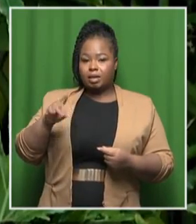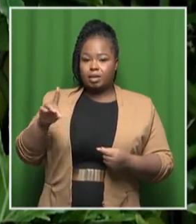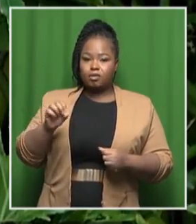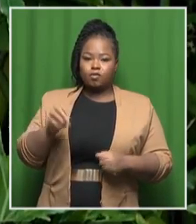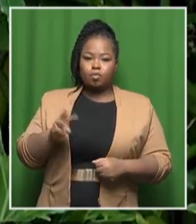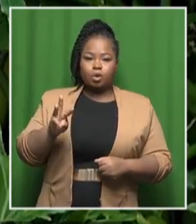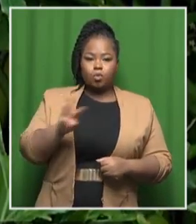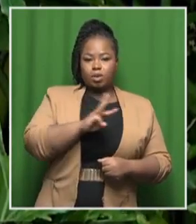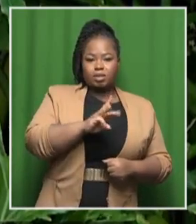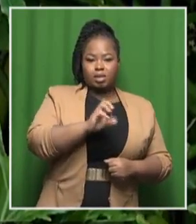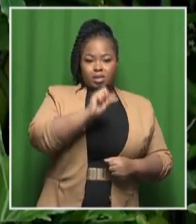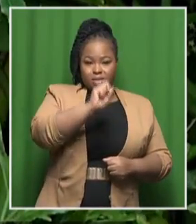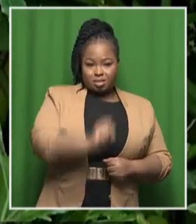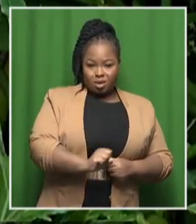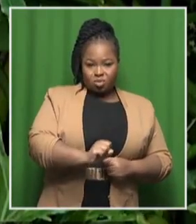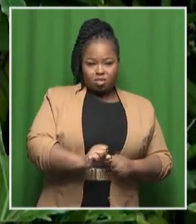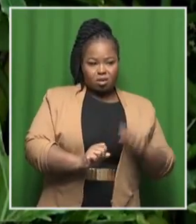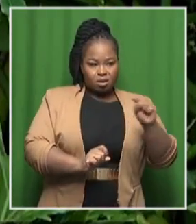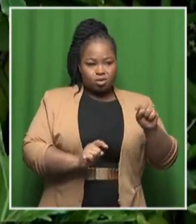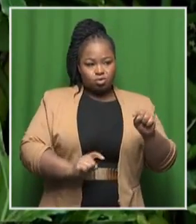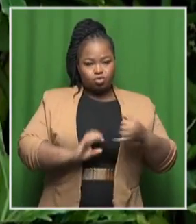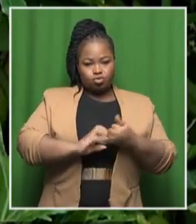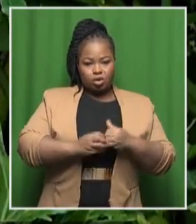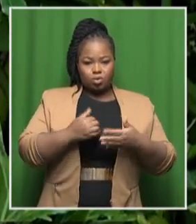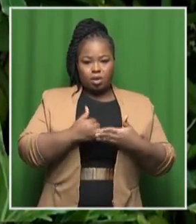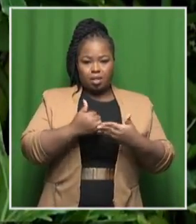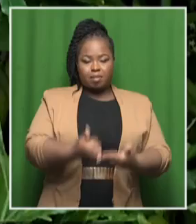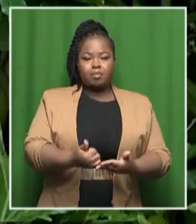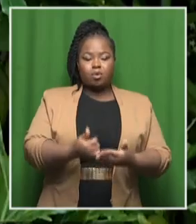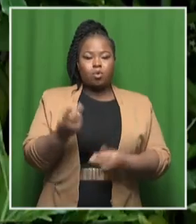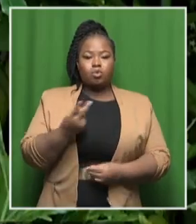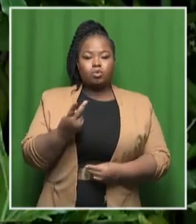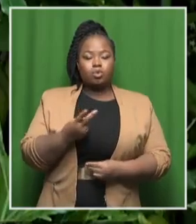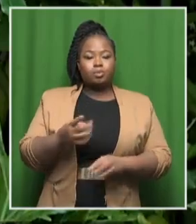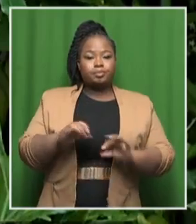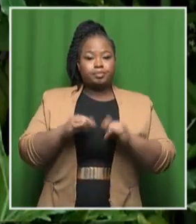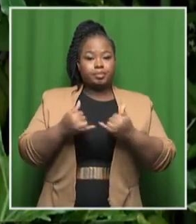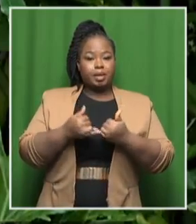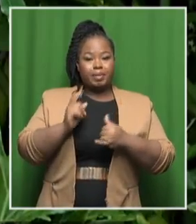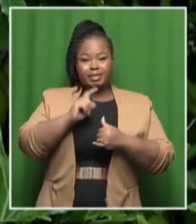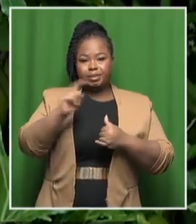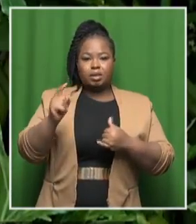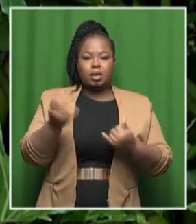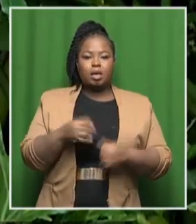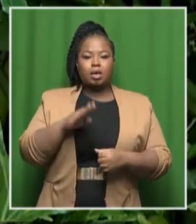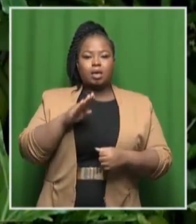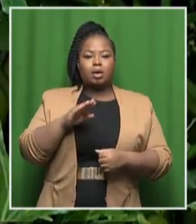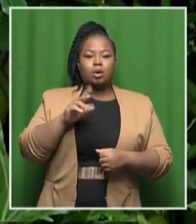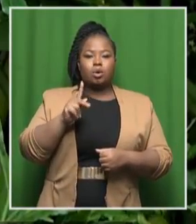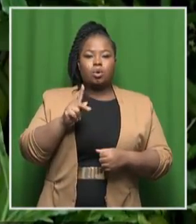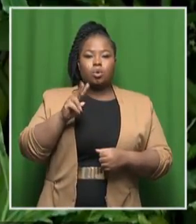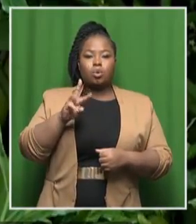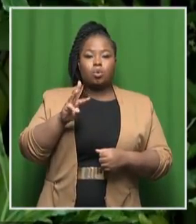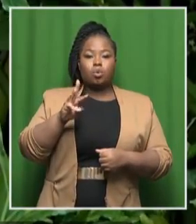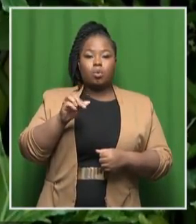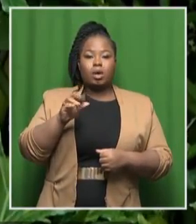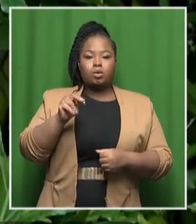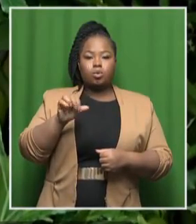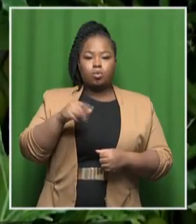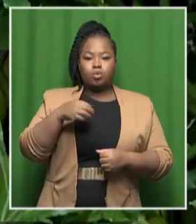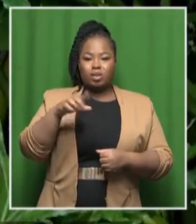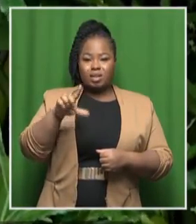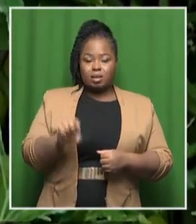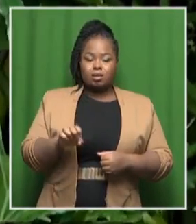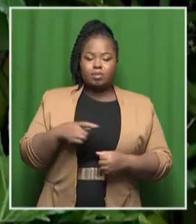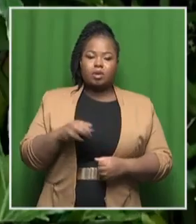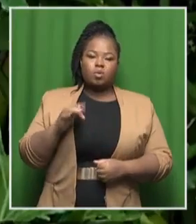and southern parts of the Metro, as well as some of the industrial areas and areas like Kwanabushle, then you sit with a water shortage. And